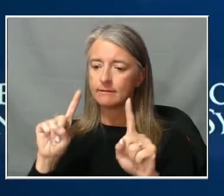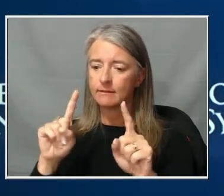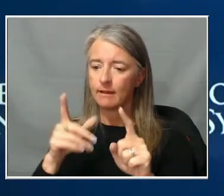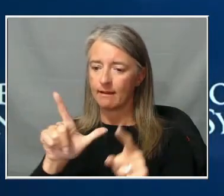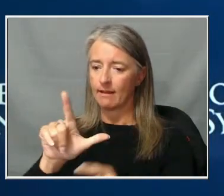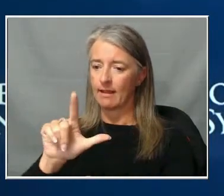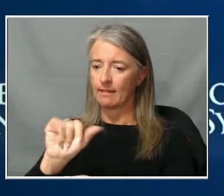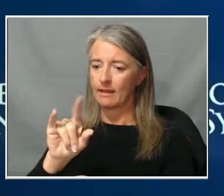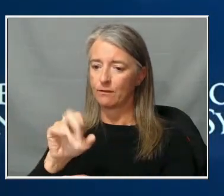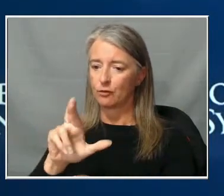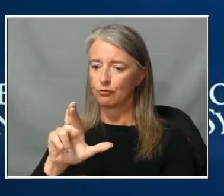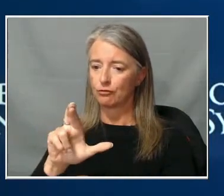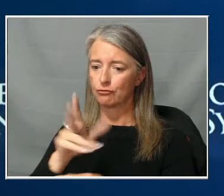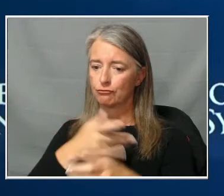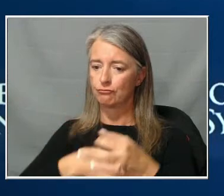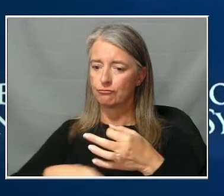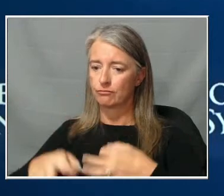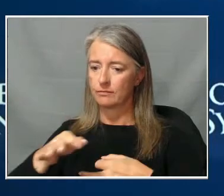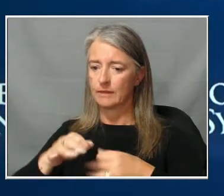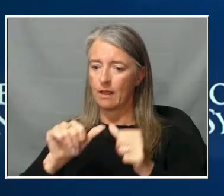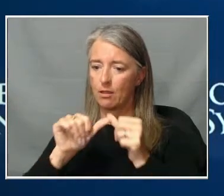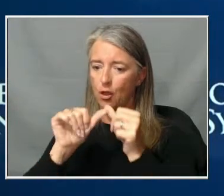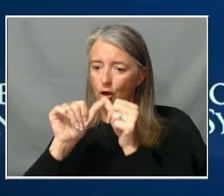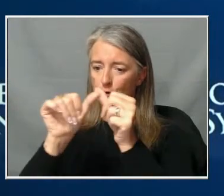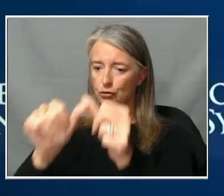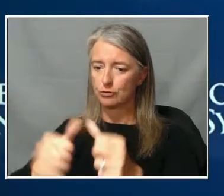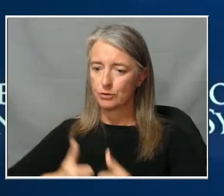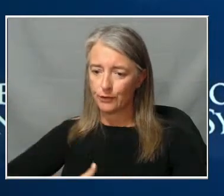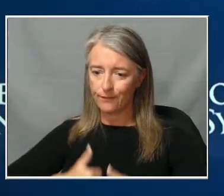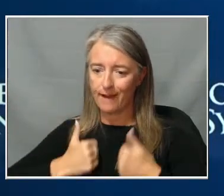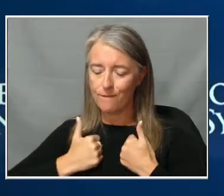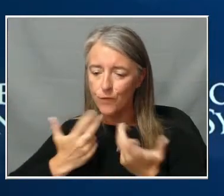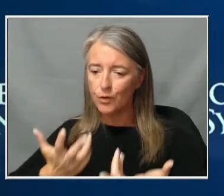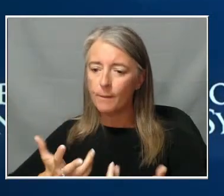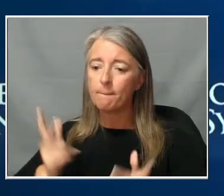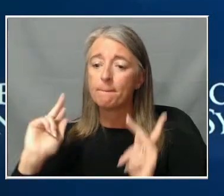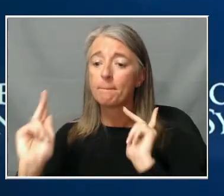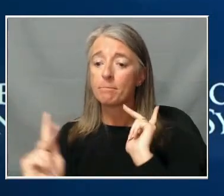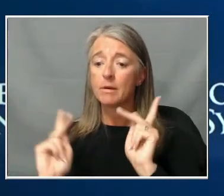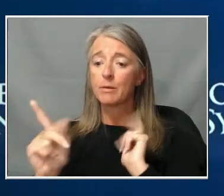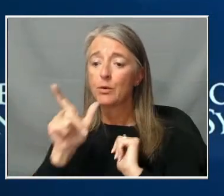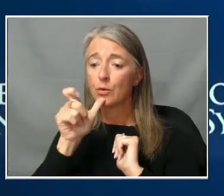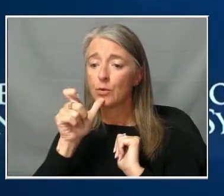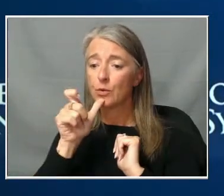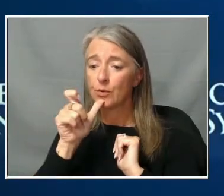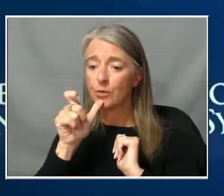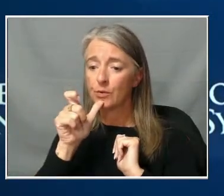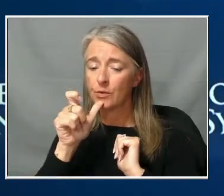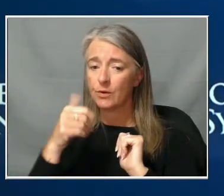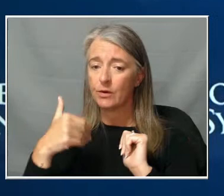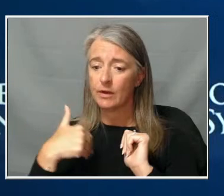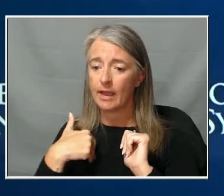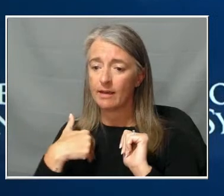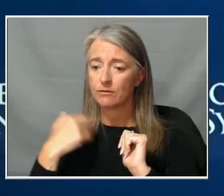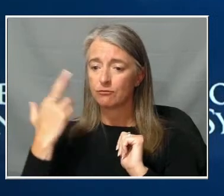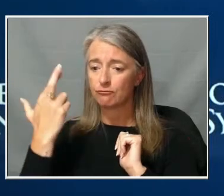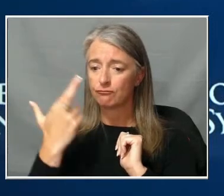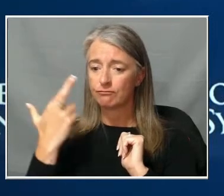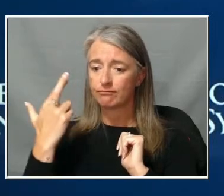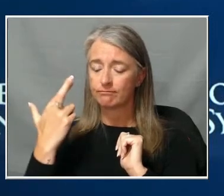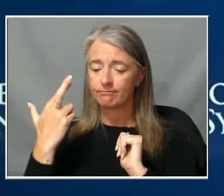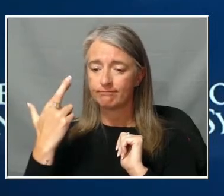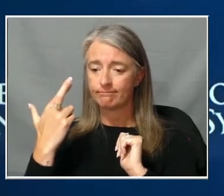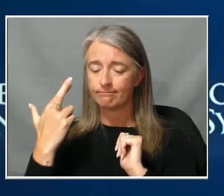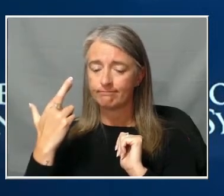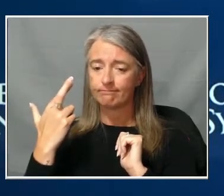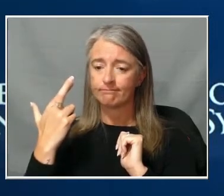transplant and have it result in long-term survival. And so people who, partly for reasons of their own, for reasons